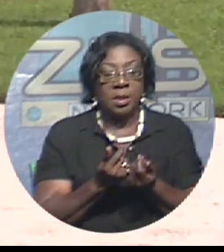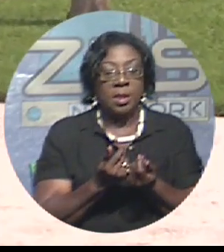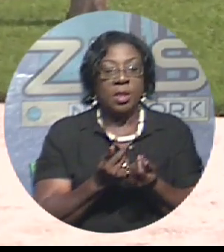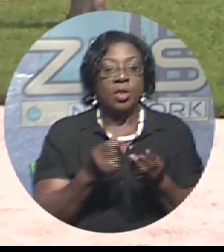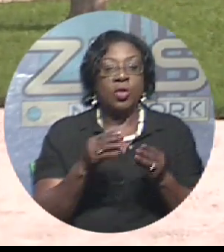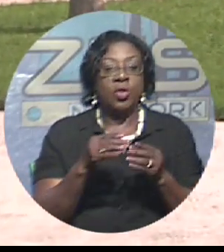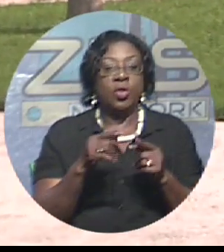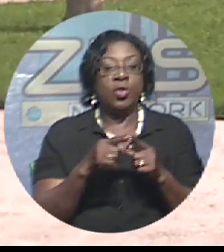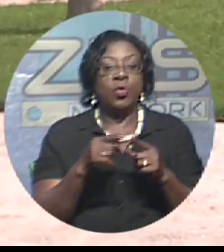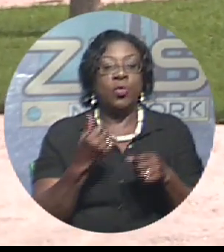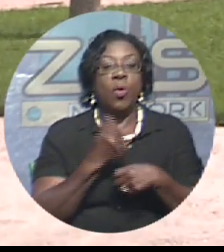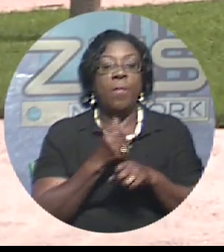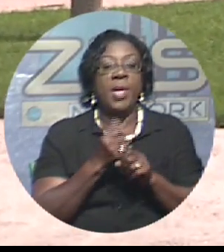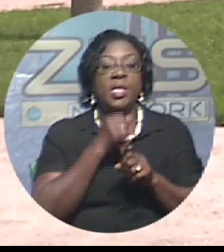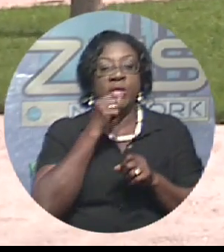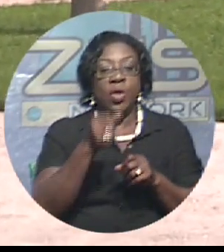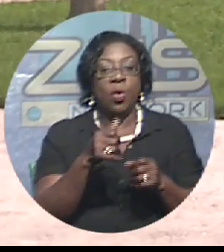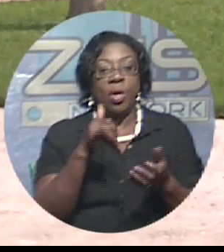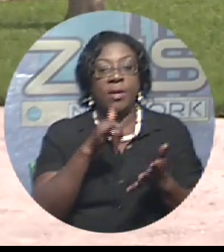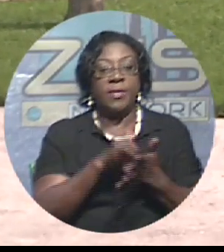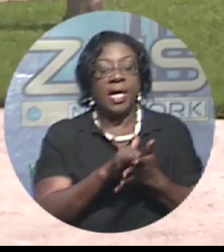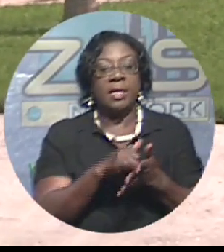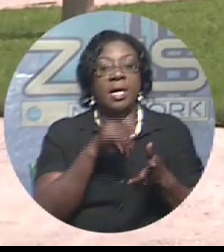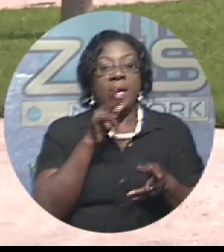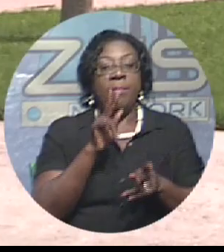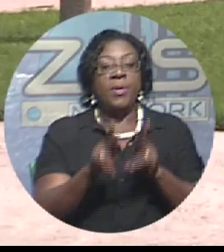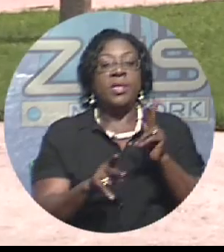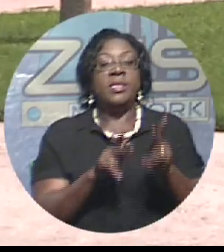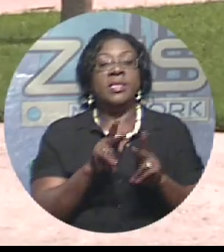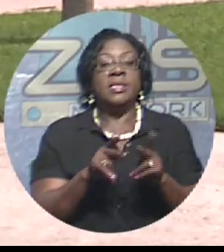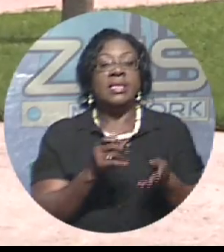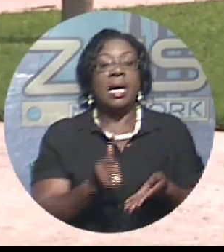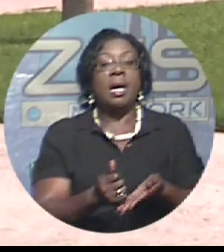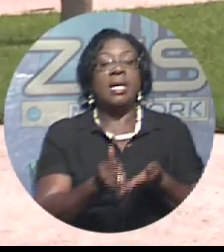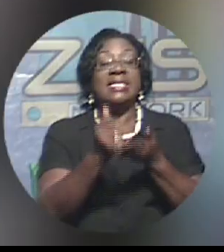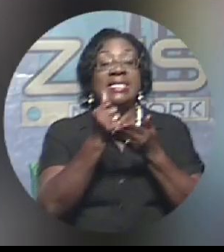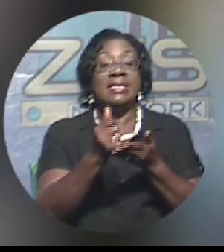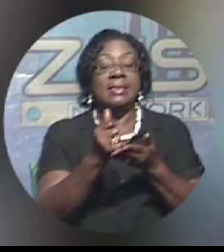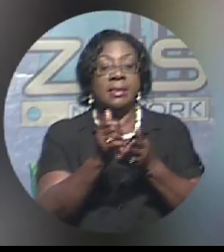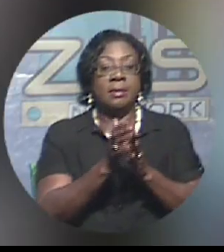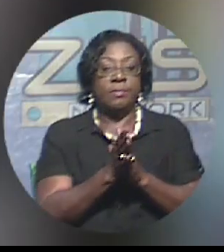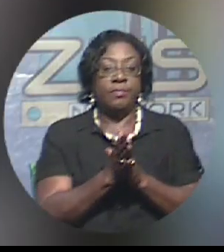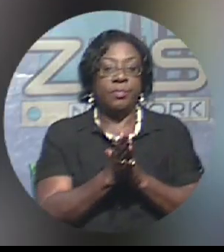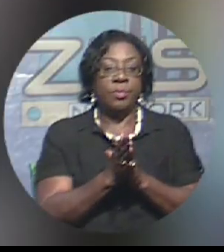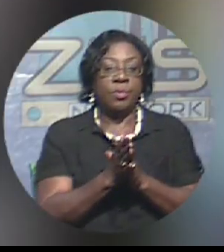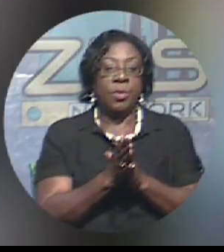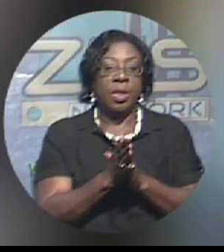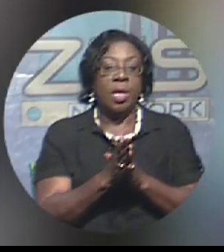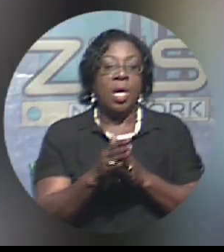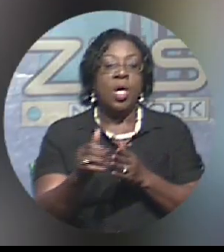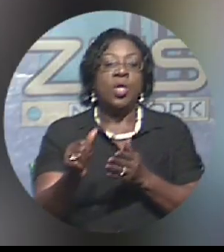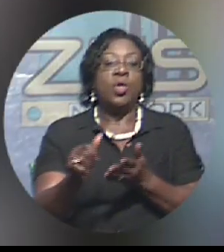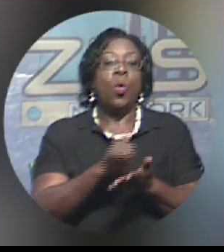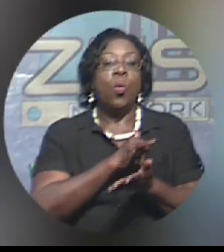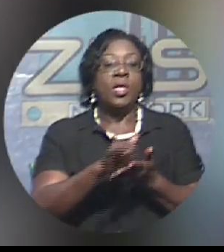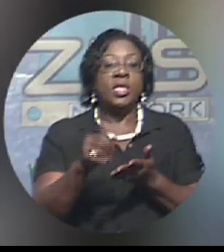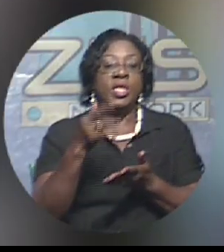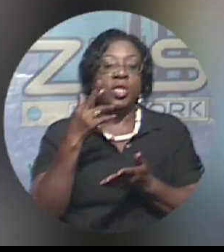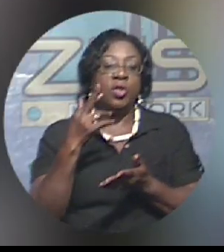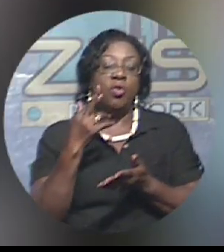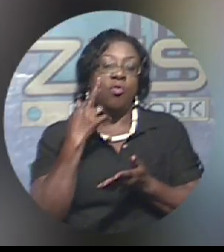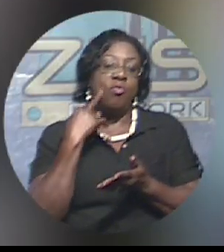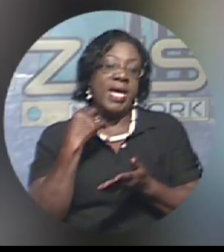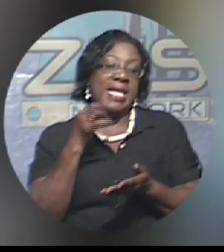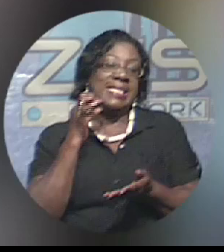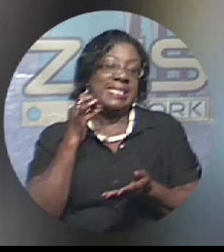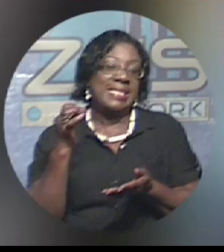to ensure that the goods are disseminated to persons in need. Washington Redskins owner Daniel Snyder and his wife